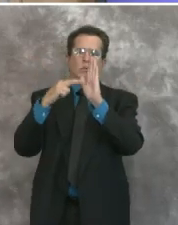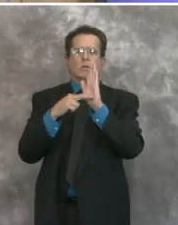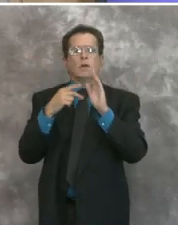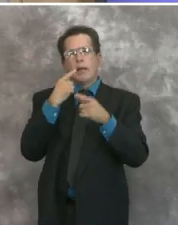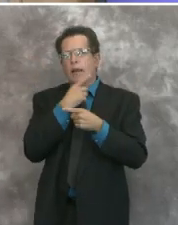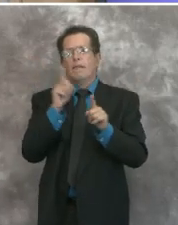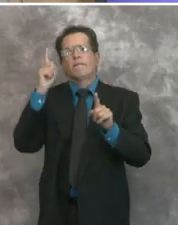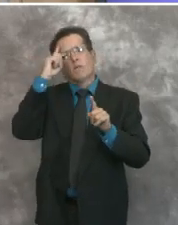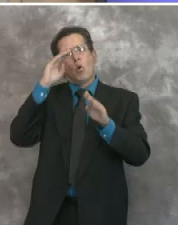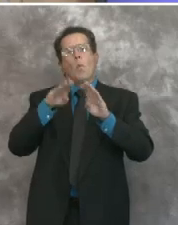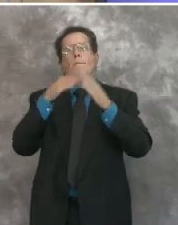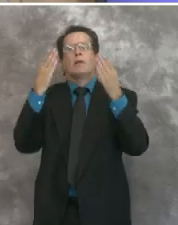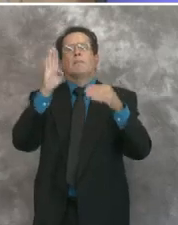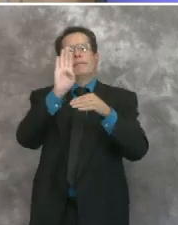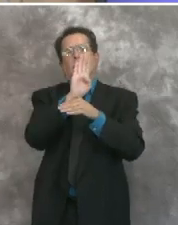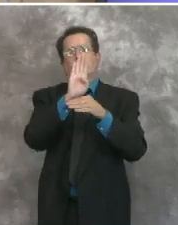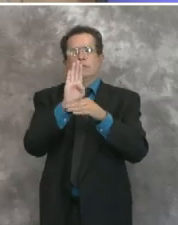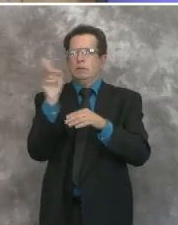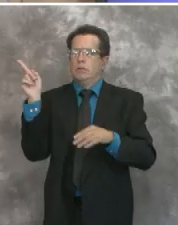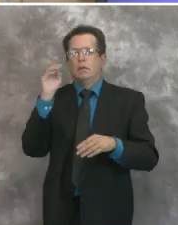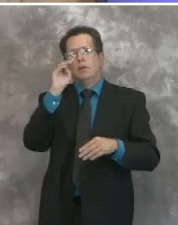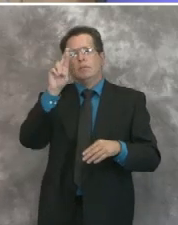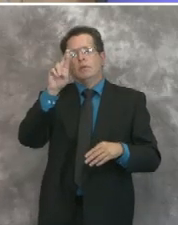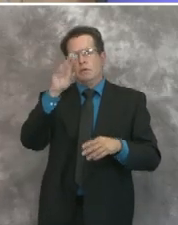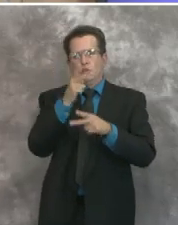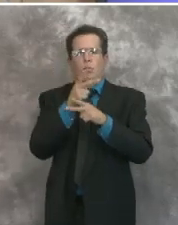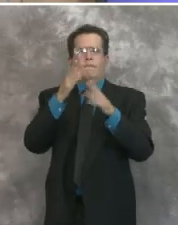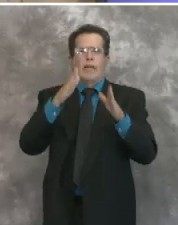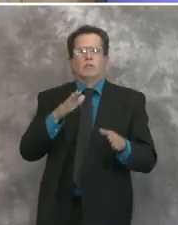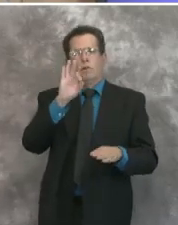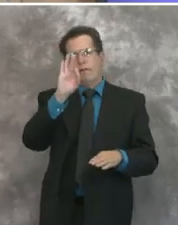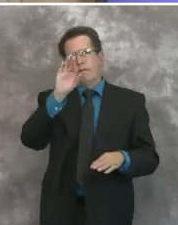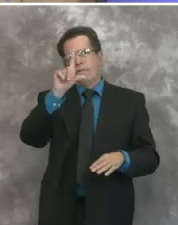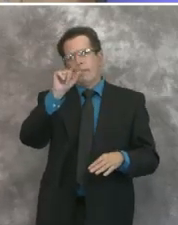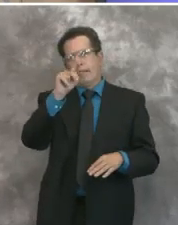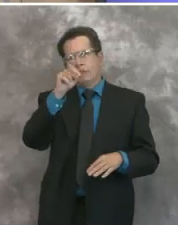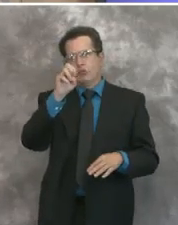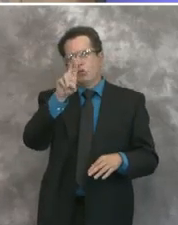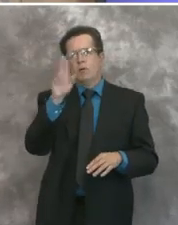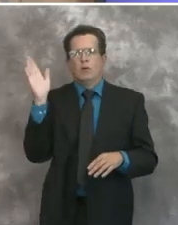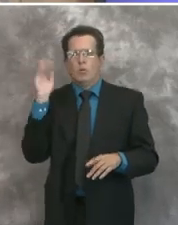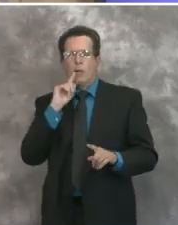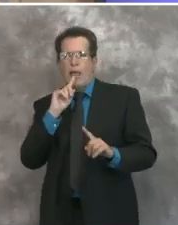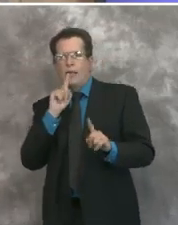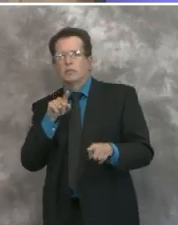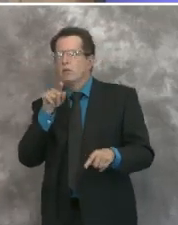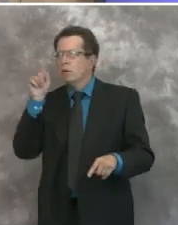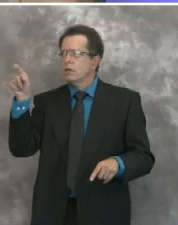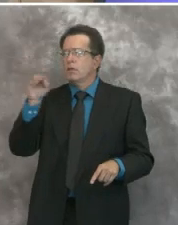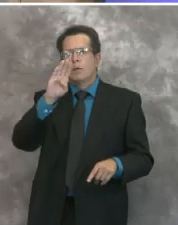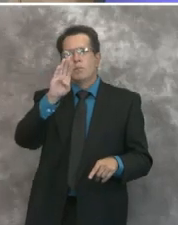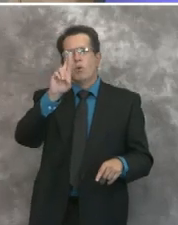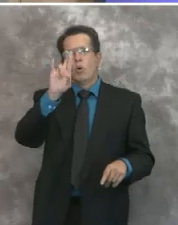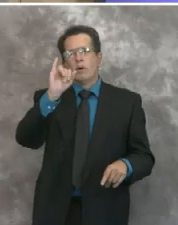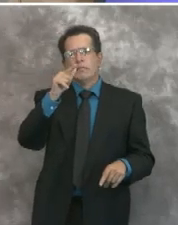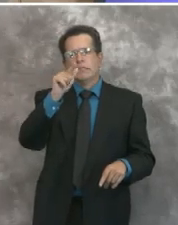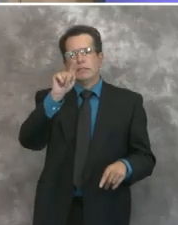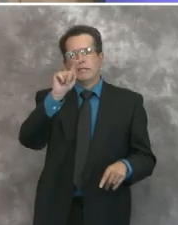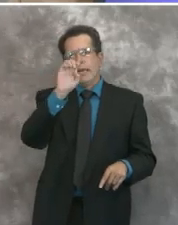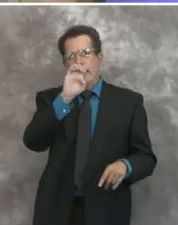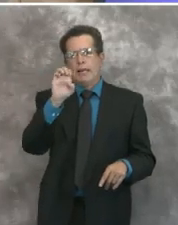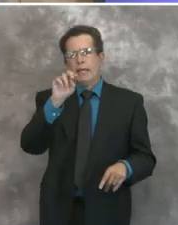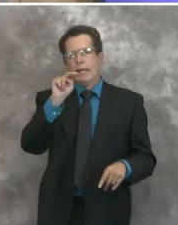So Supervisor Fletcher is going to respond to both of those questions. All right, this question is from Bridget Naso, and it talks about